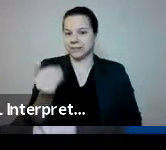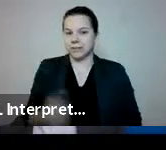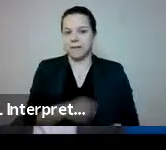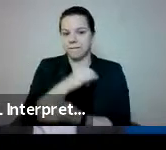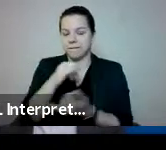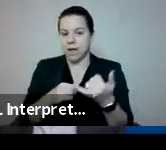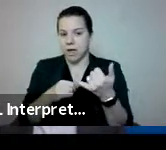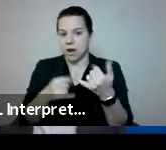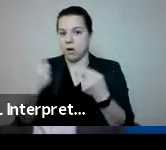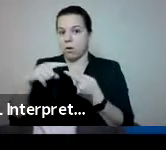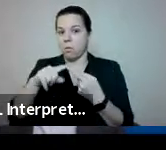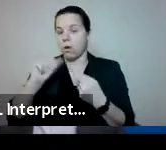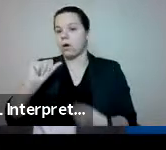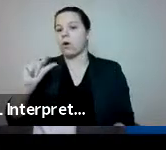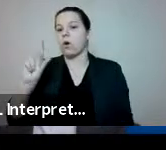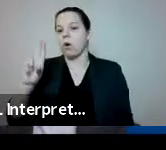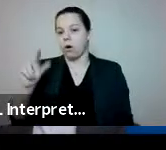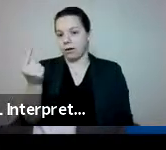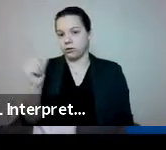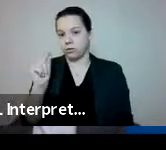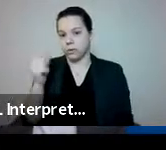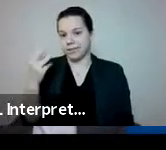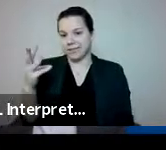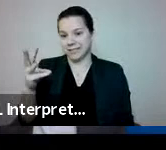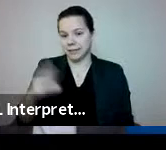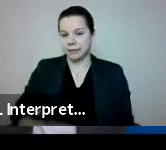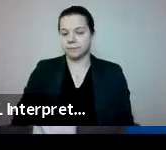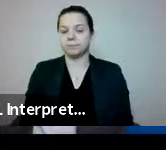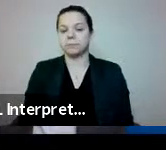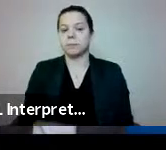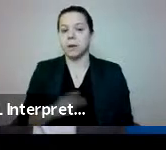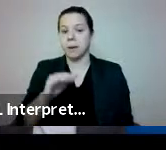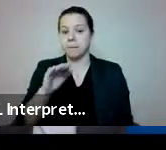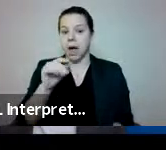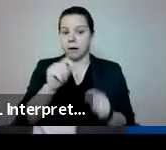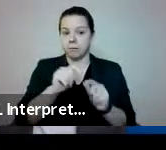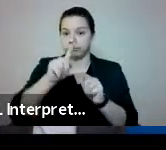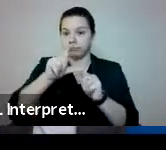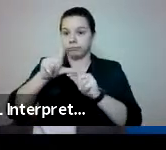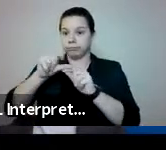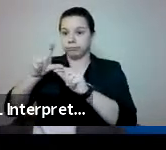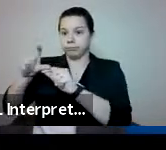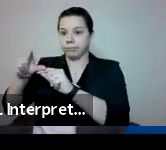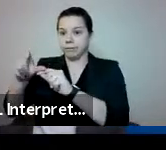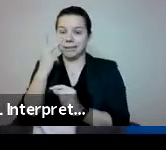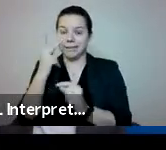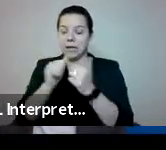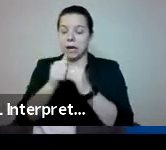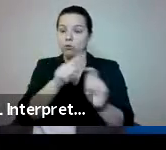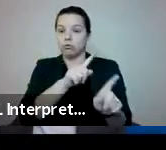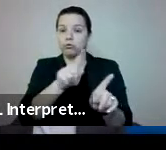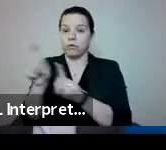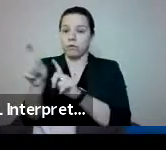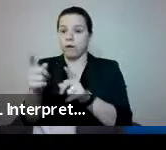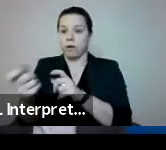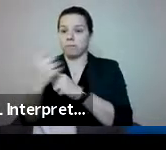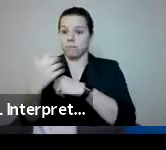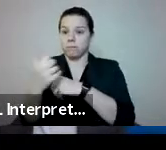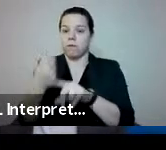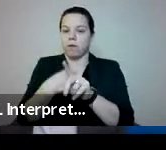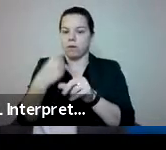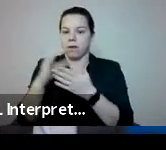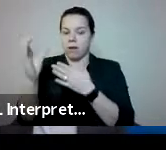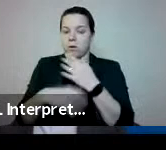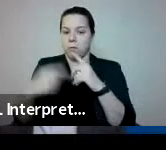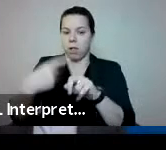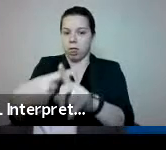final wave started in August 2016. At the bottom of the slide, you can see the distribution of survey returns over the calendar months.